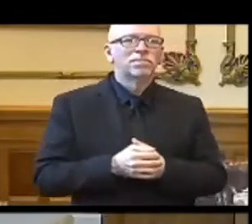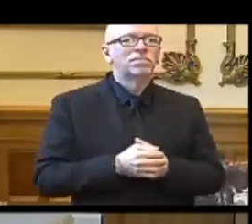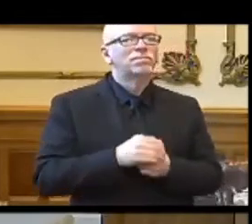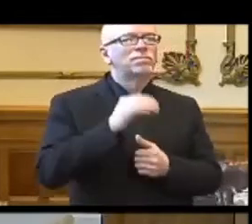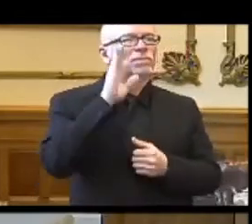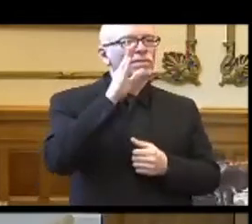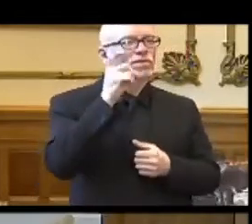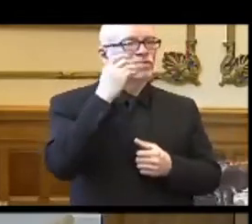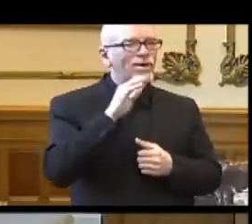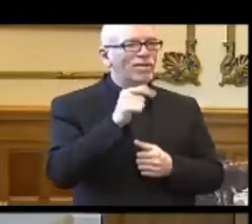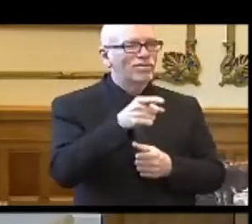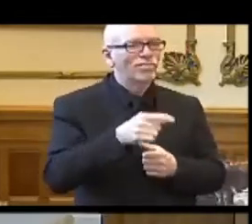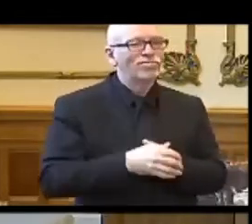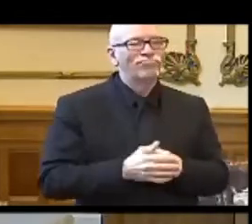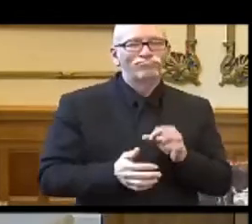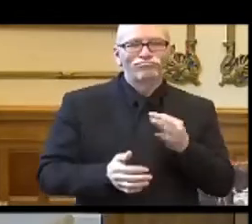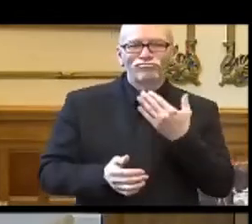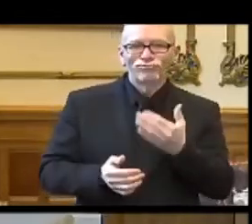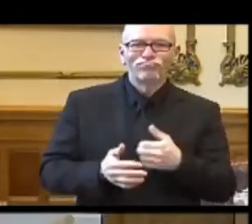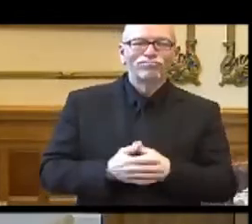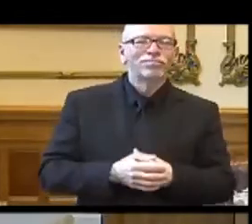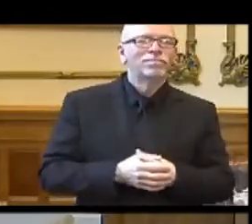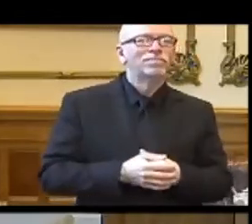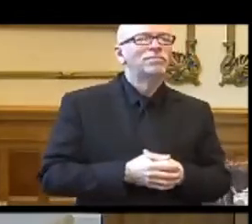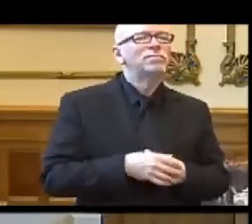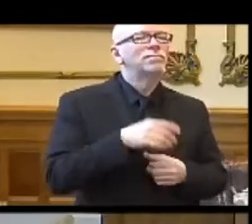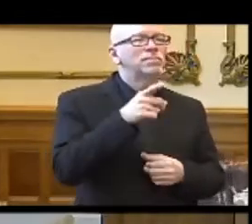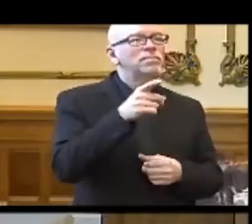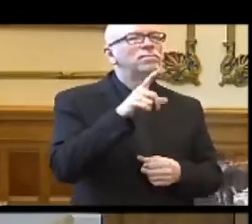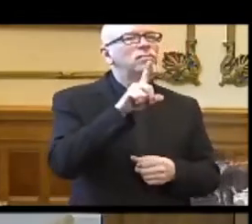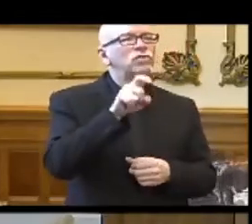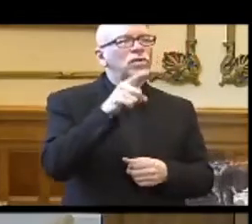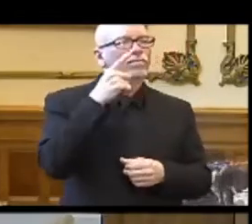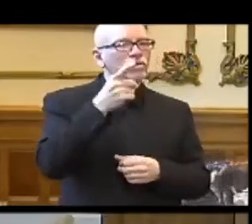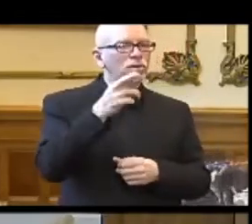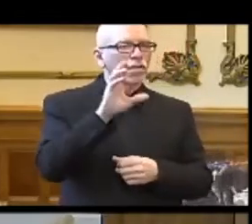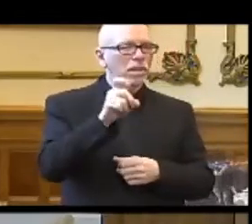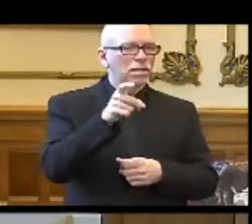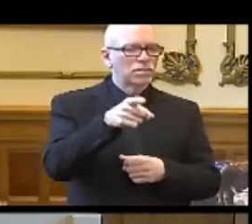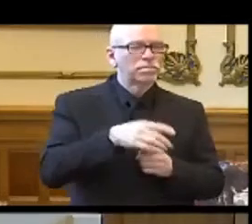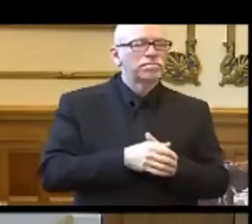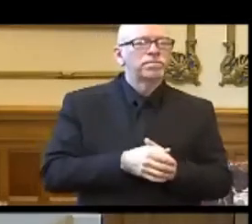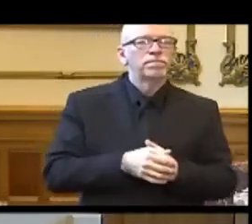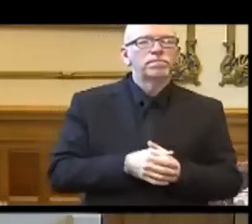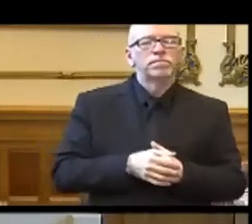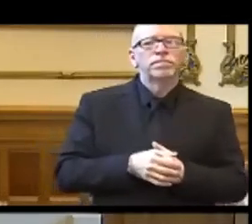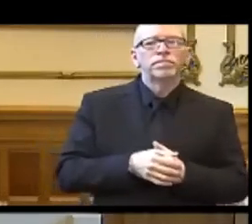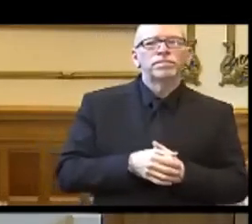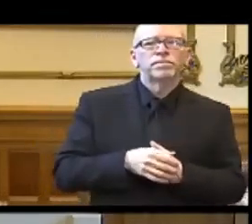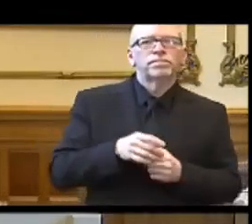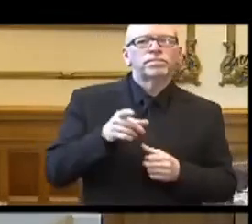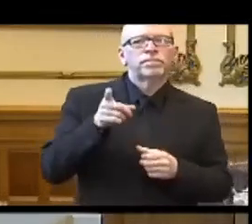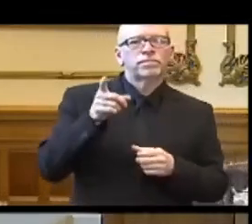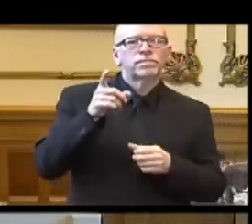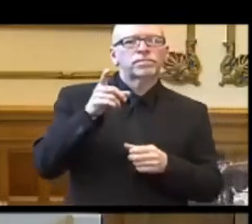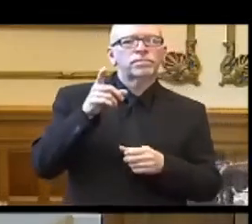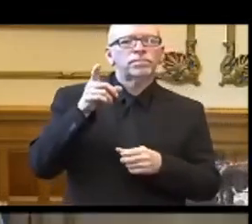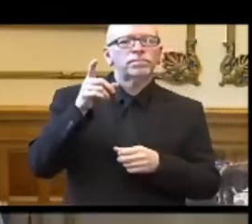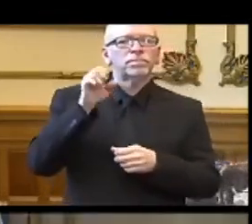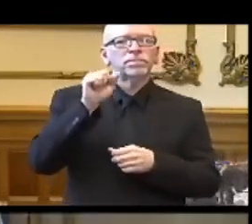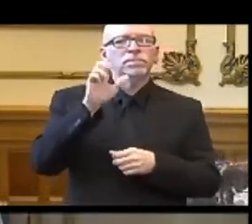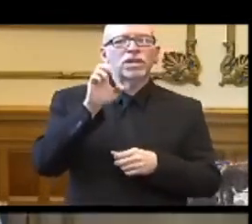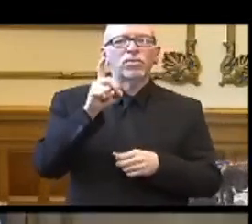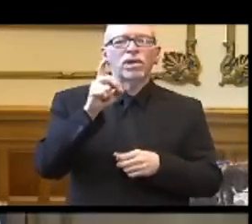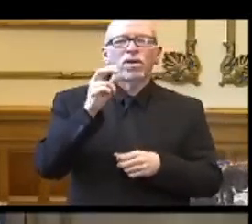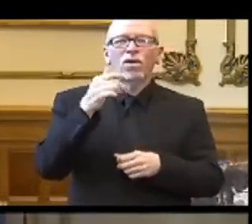Governor. How you doing? Doing great. Thank you. Okay, so this question is going to be for Dr. Box. Up in Noble County, the Sacred Heart Home in the